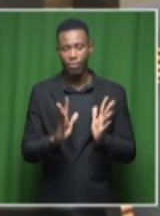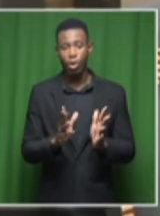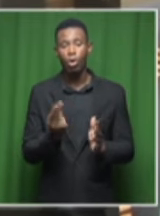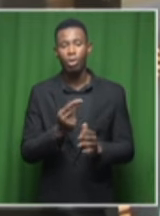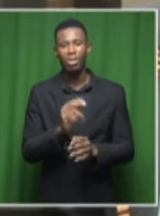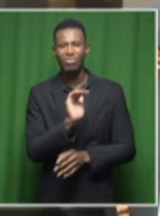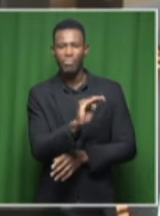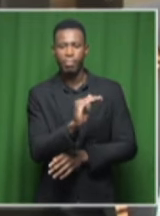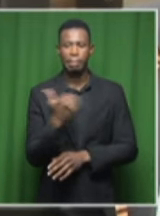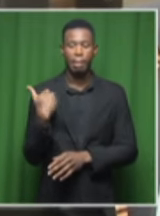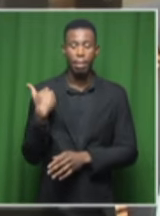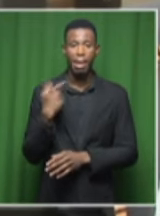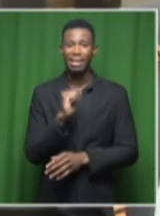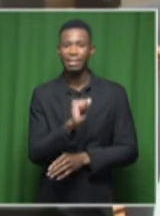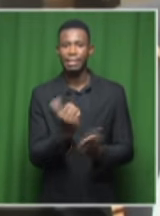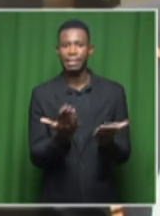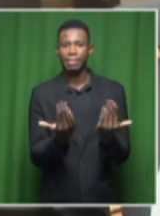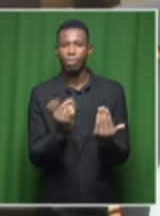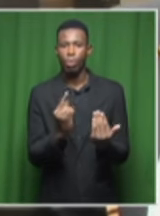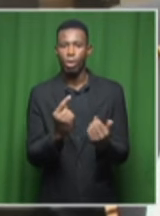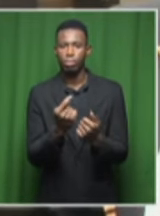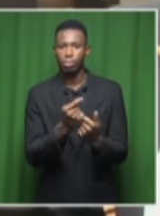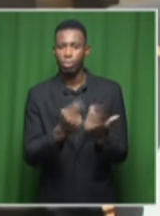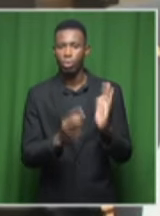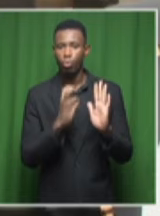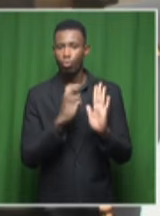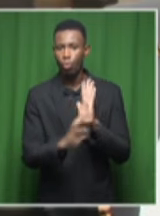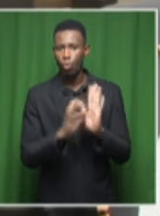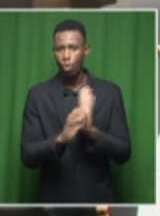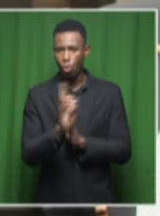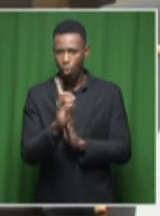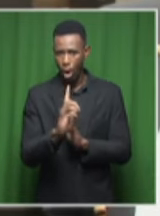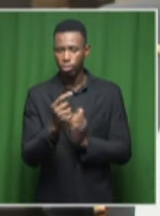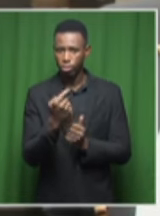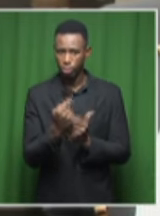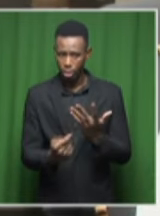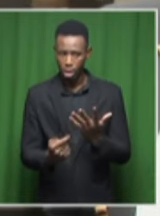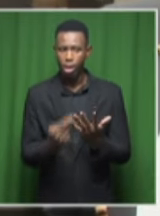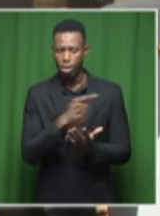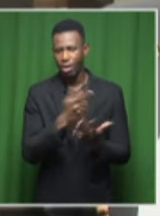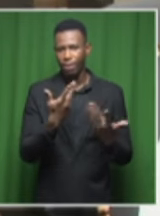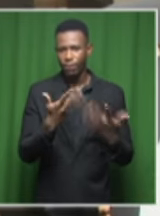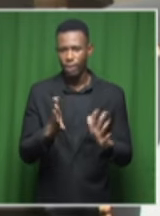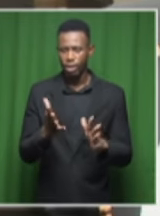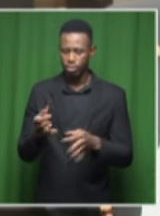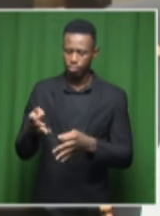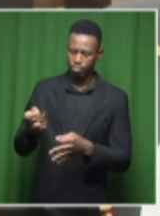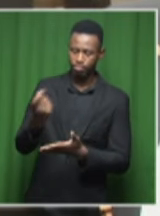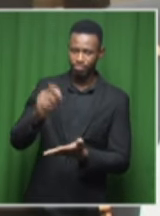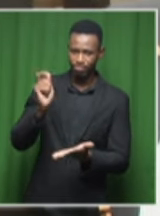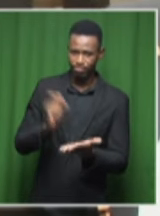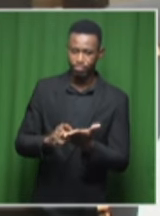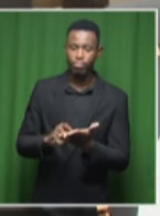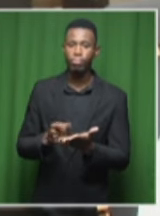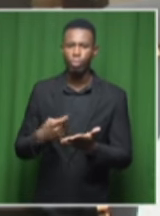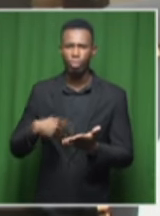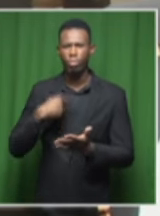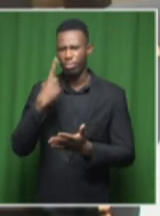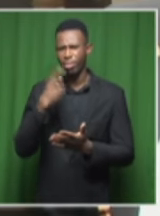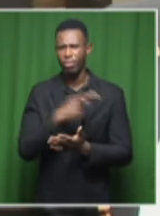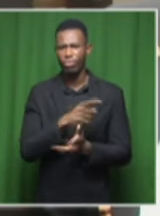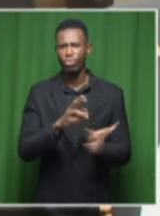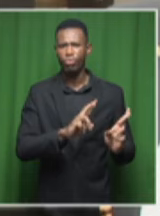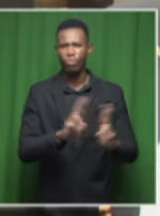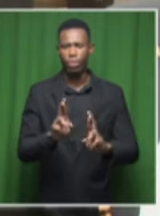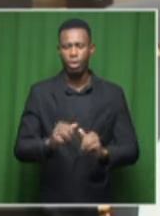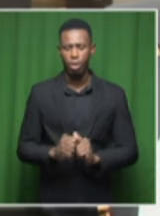for them when they enter the exam rooms. So we believe that they are ready, the candidates around the province. We